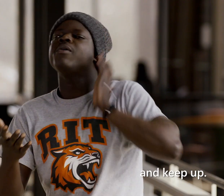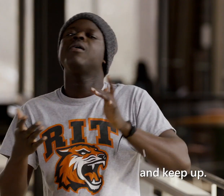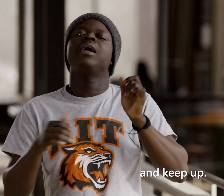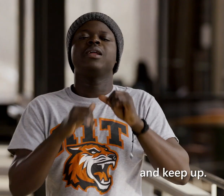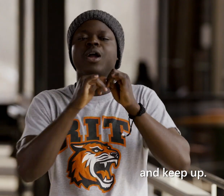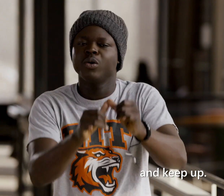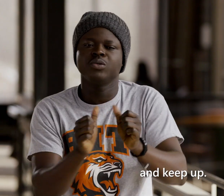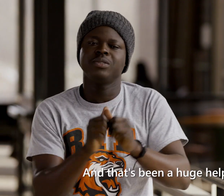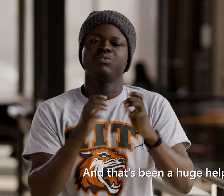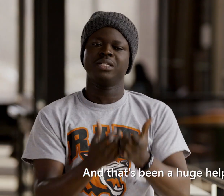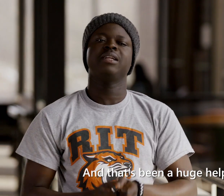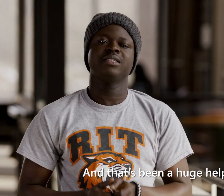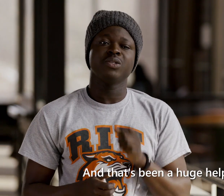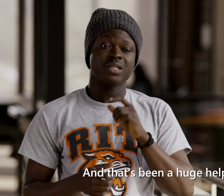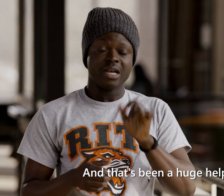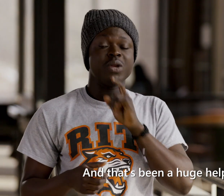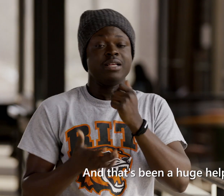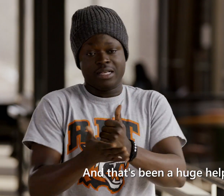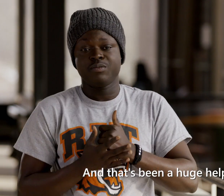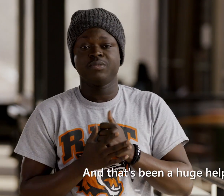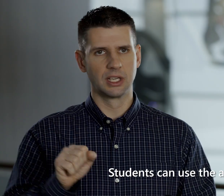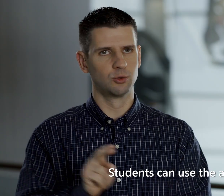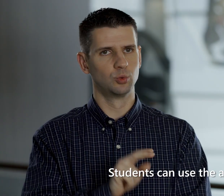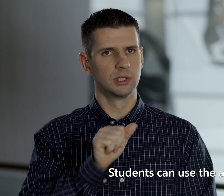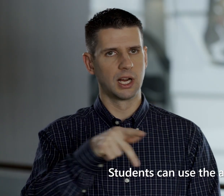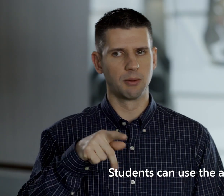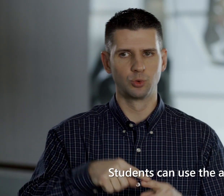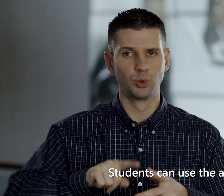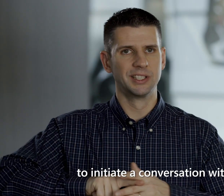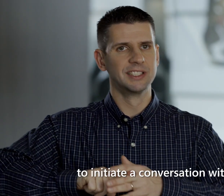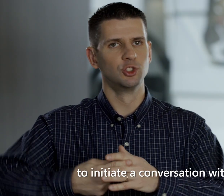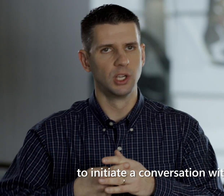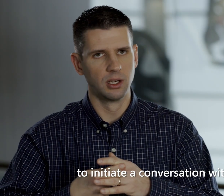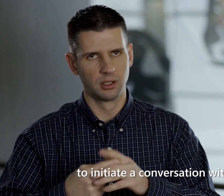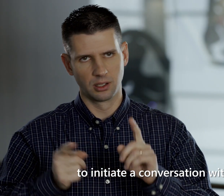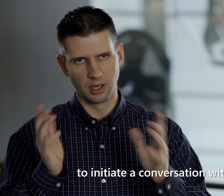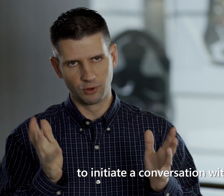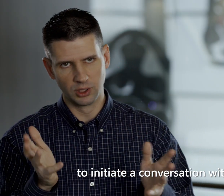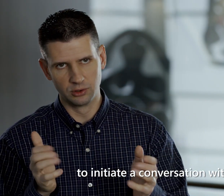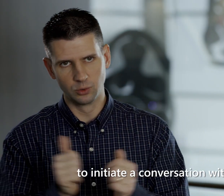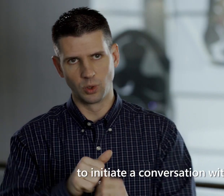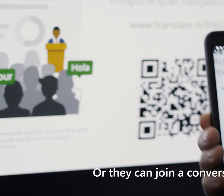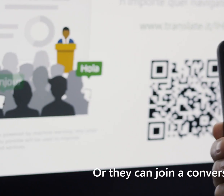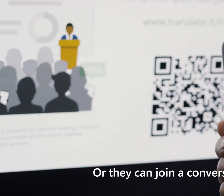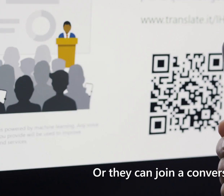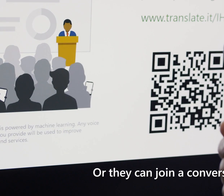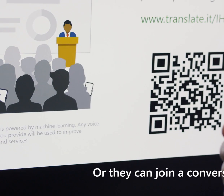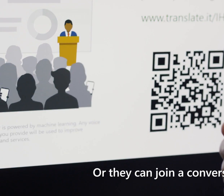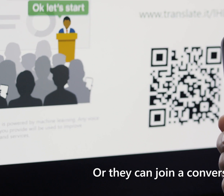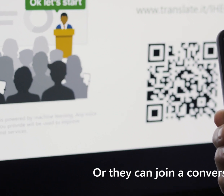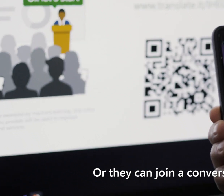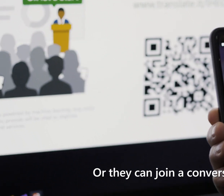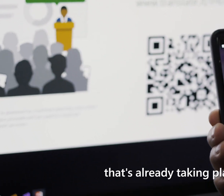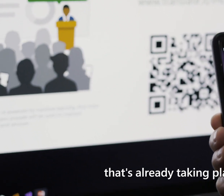classroom and keep up. And that's been a huge help to me. Students can use the app to initiate a conversation with others, or